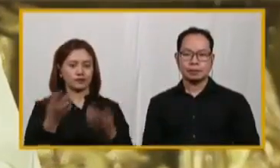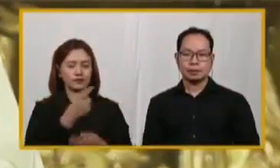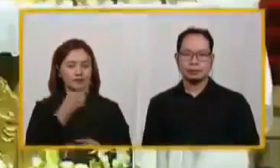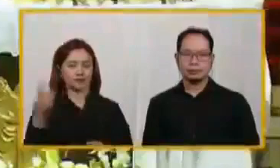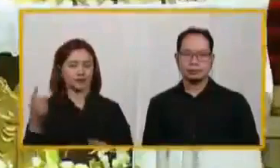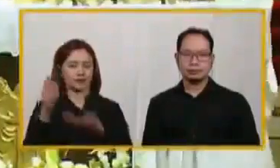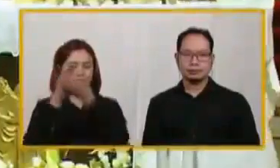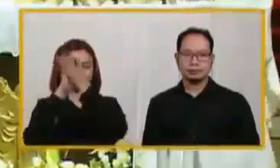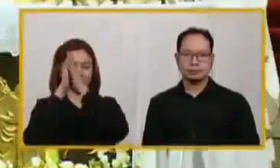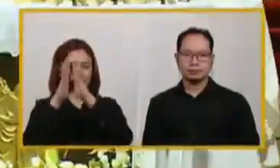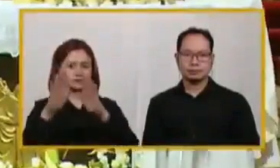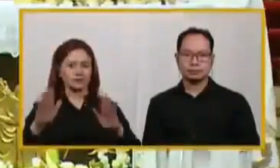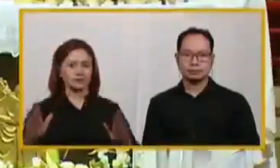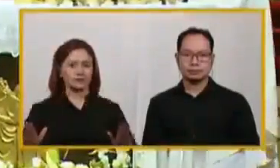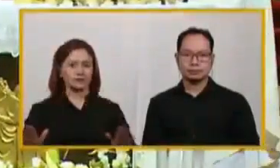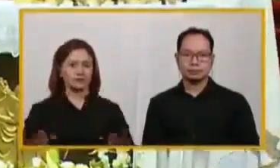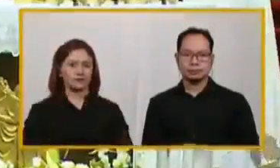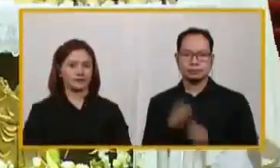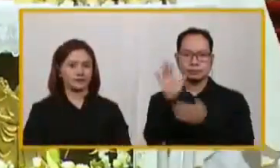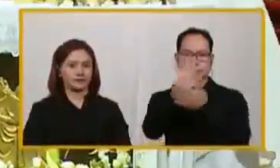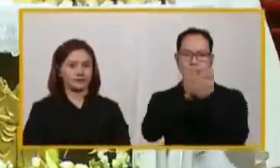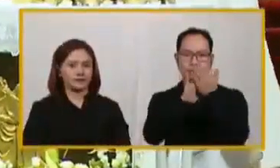peace.